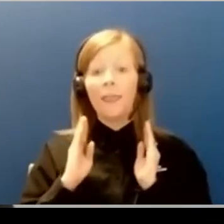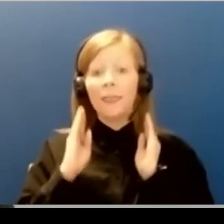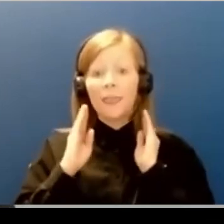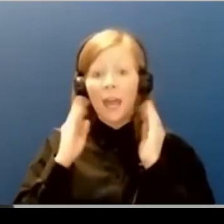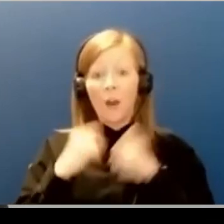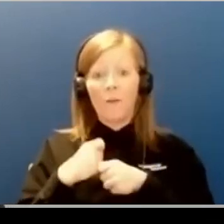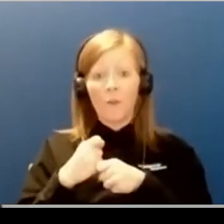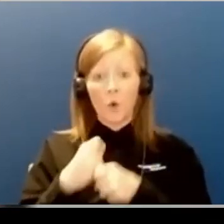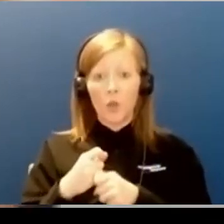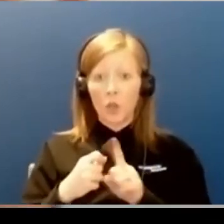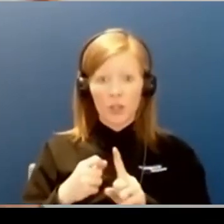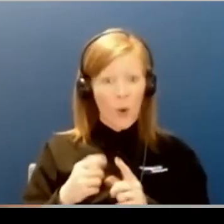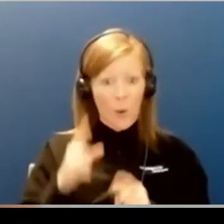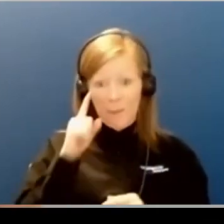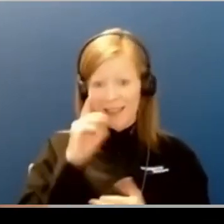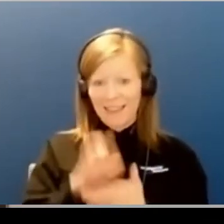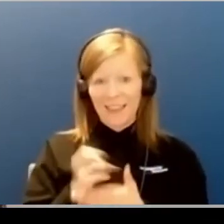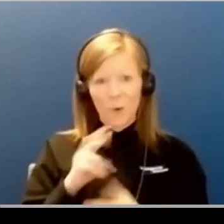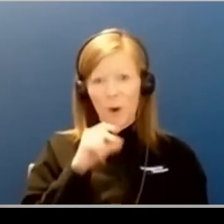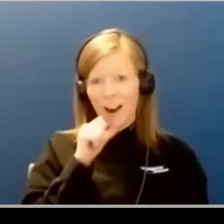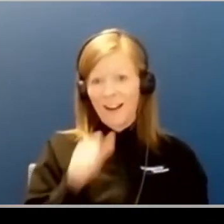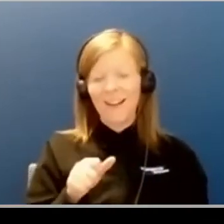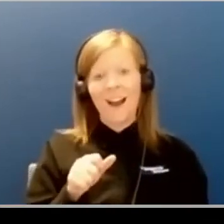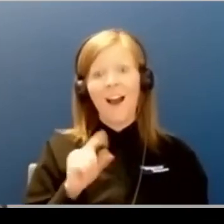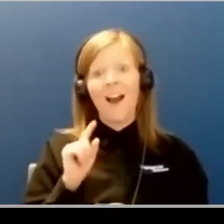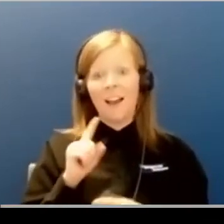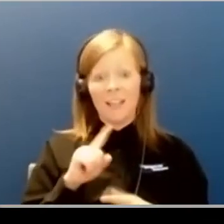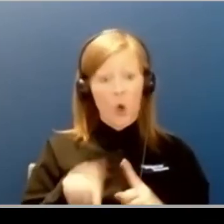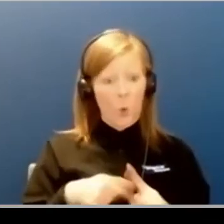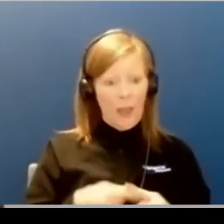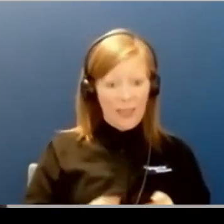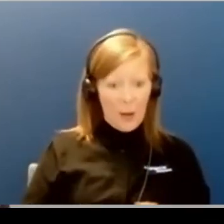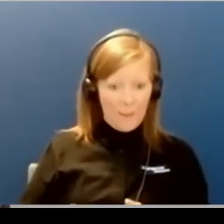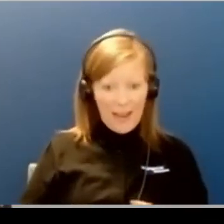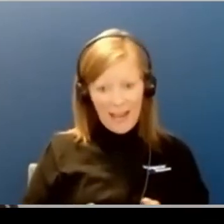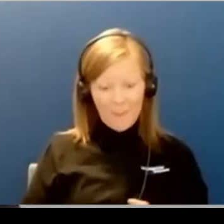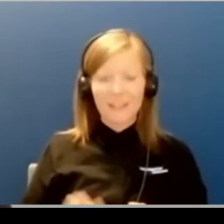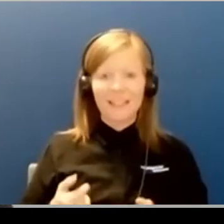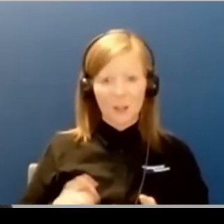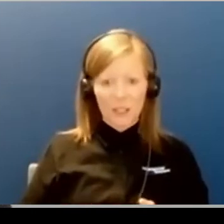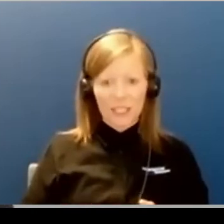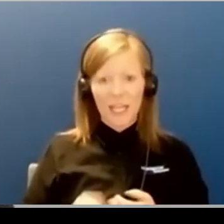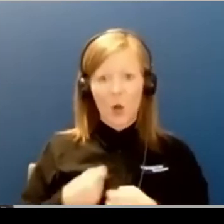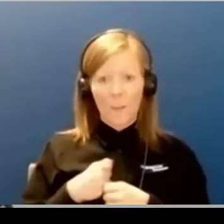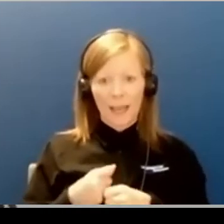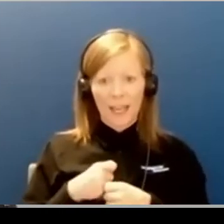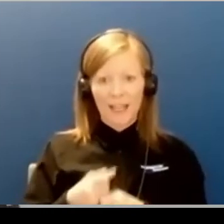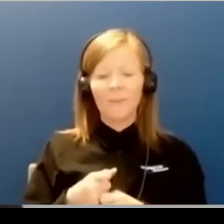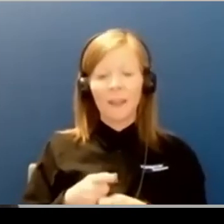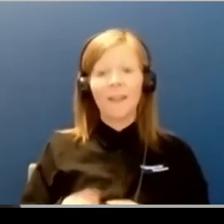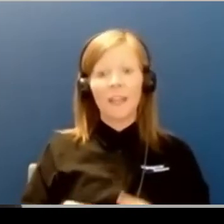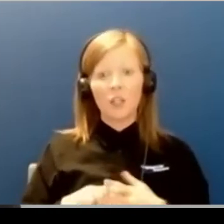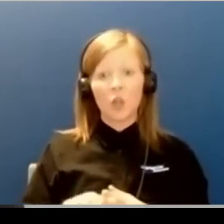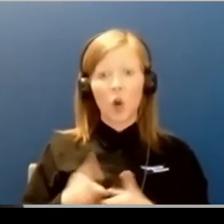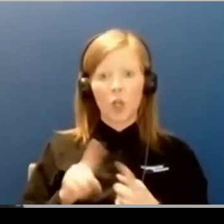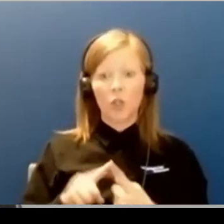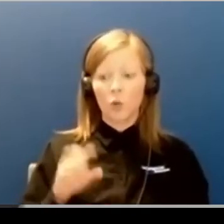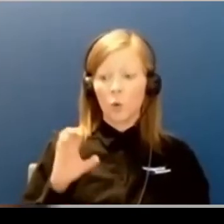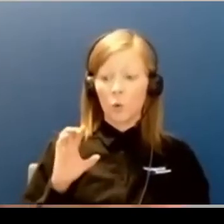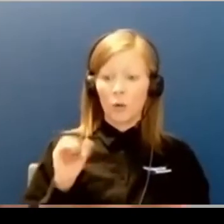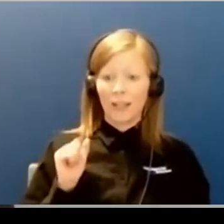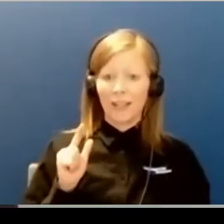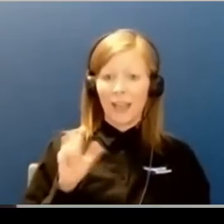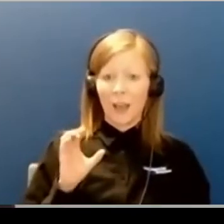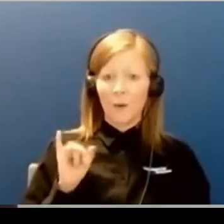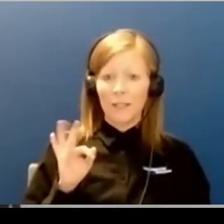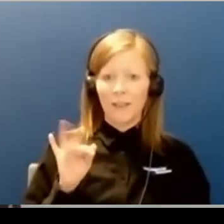6-year molars, those teeth that you're not going to see until the children are 6 years, these start to calcify and form and all at